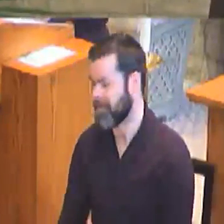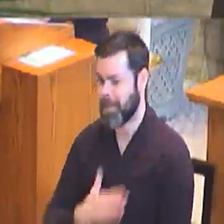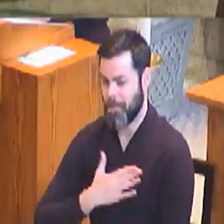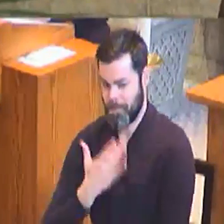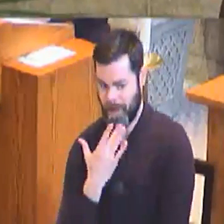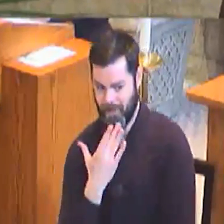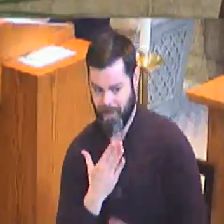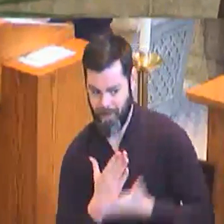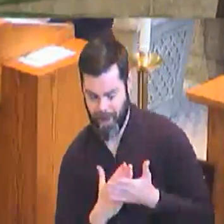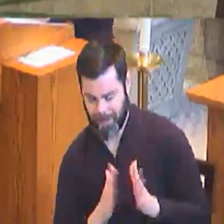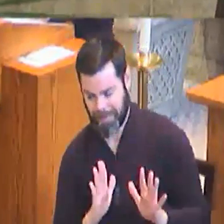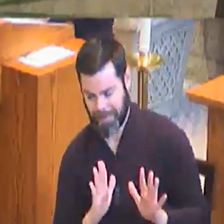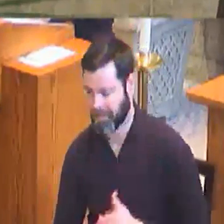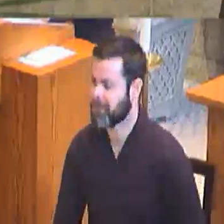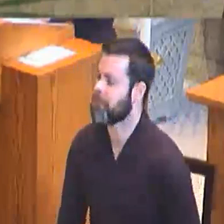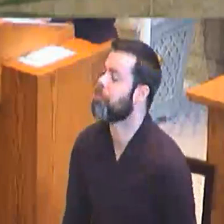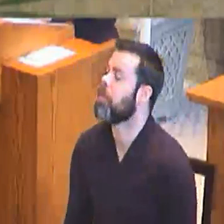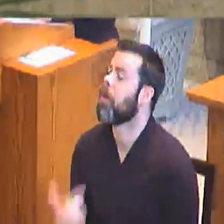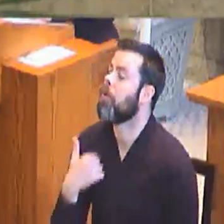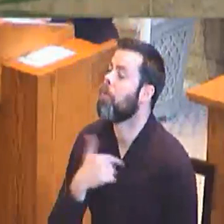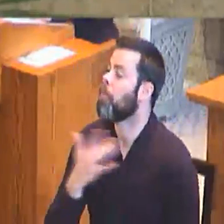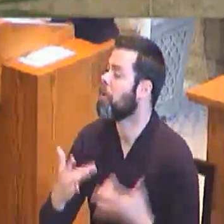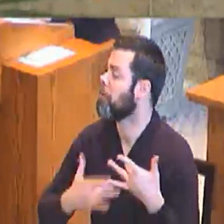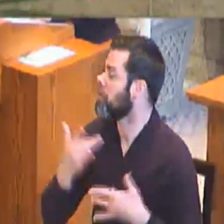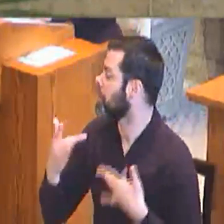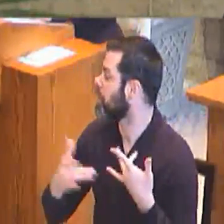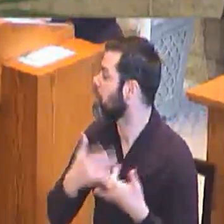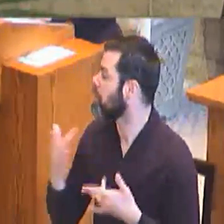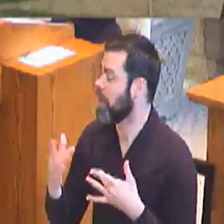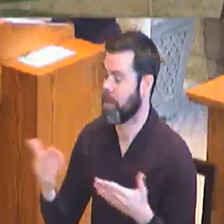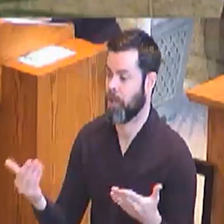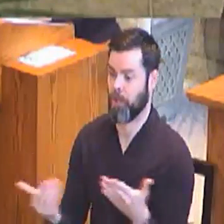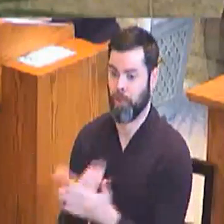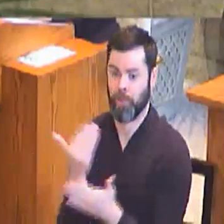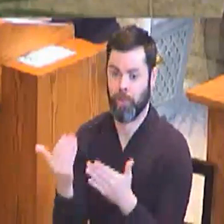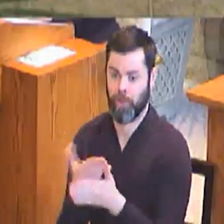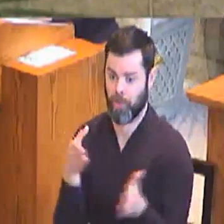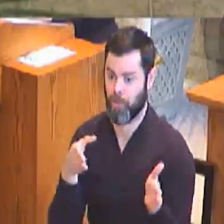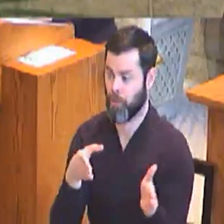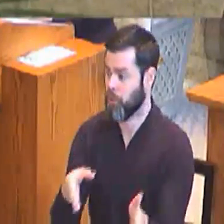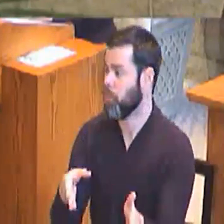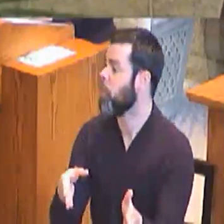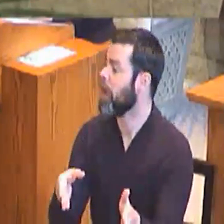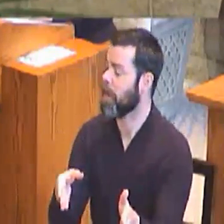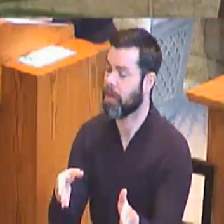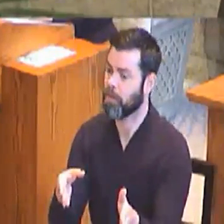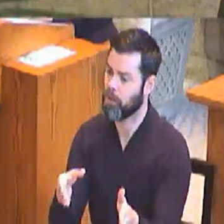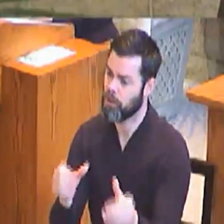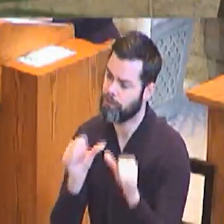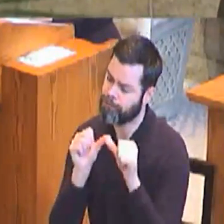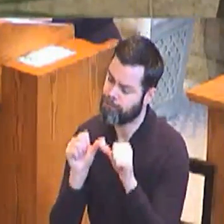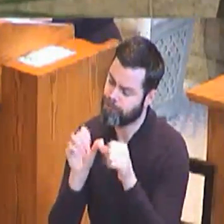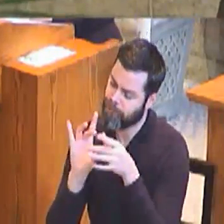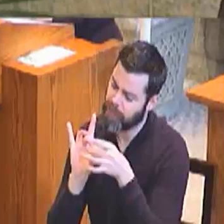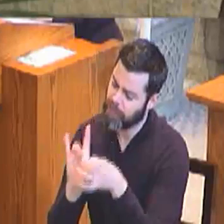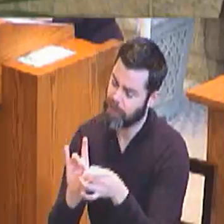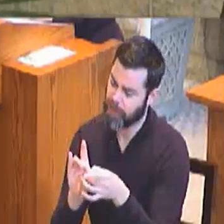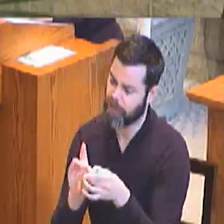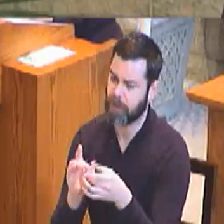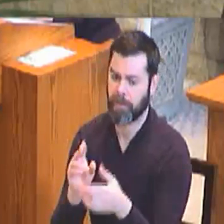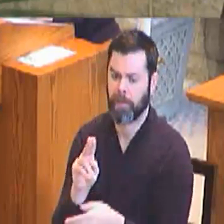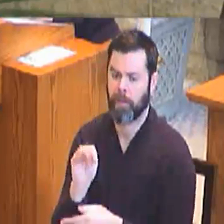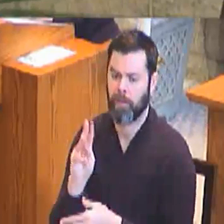part is. We are very excited about a very new way to stay connected with Unity